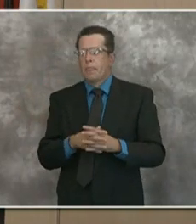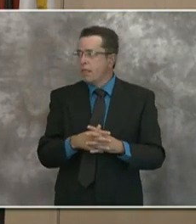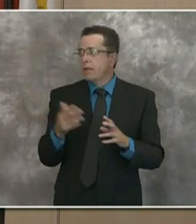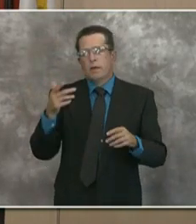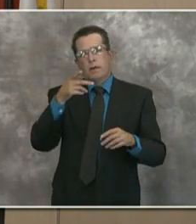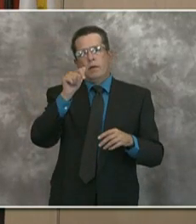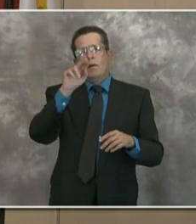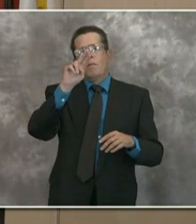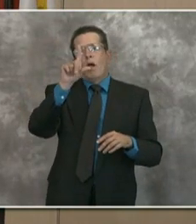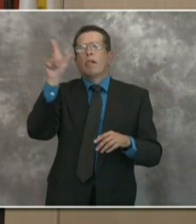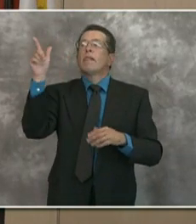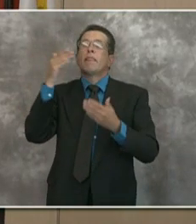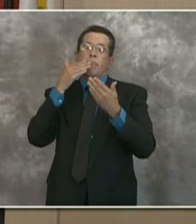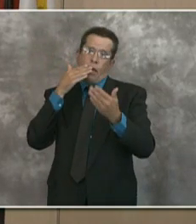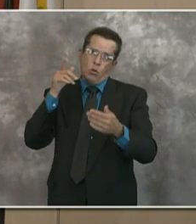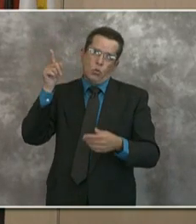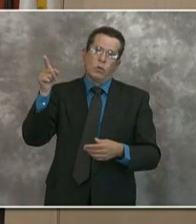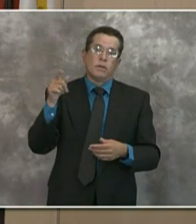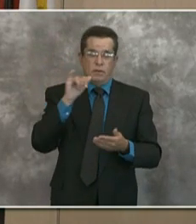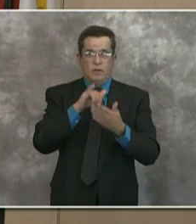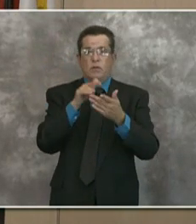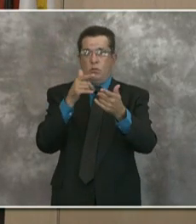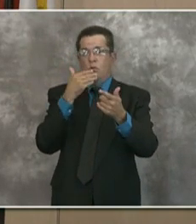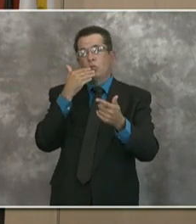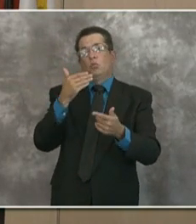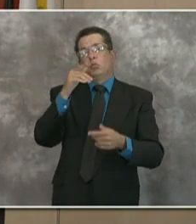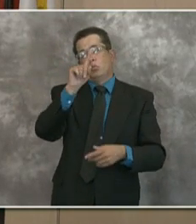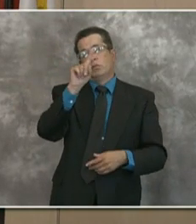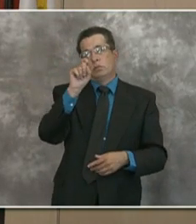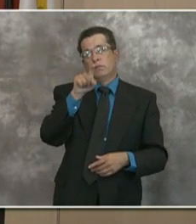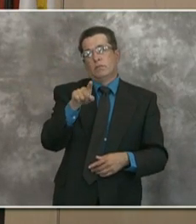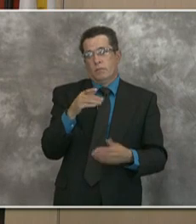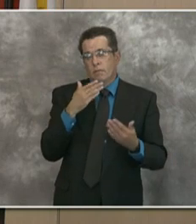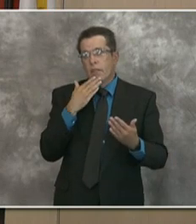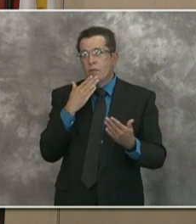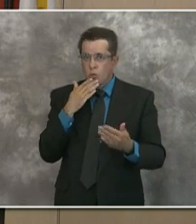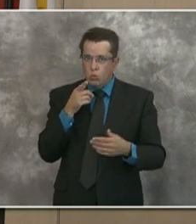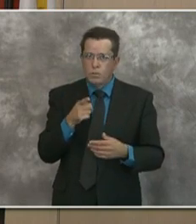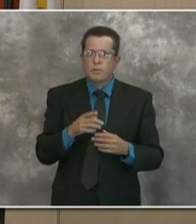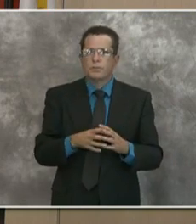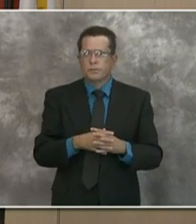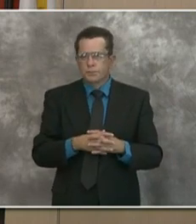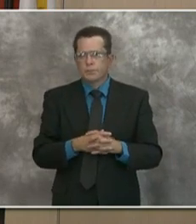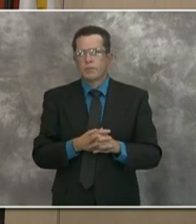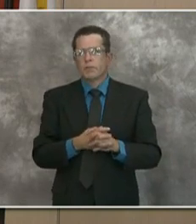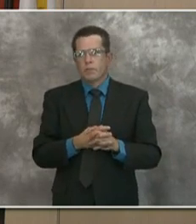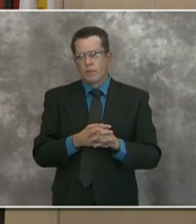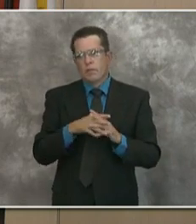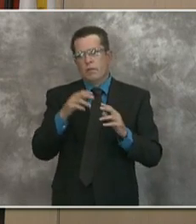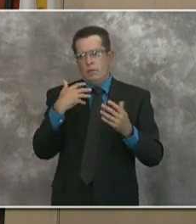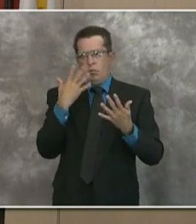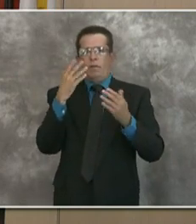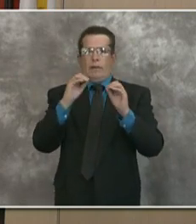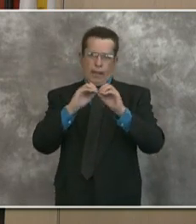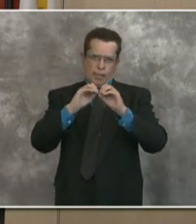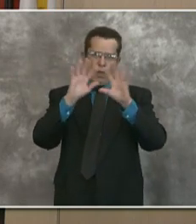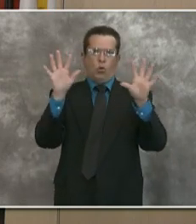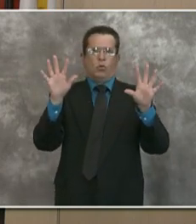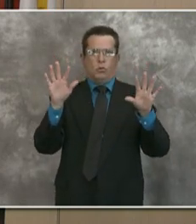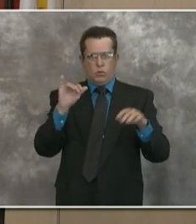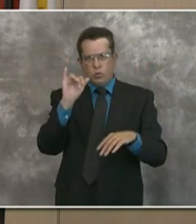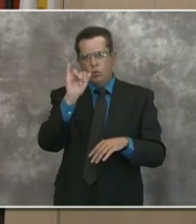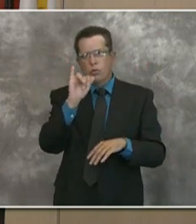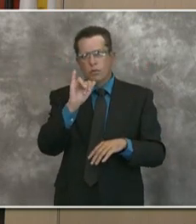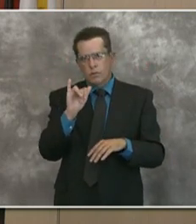Paul, thank you for that question, and that's a really good question. And just to provide clarity,